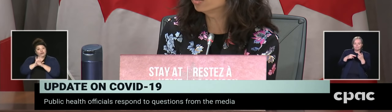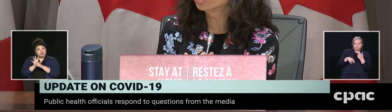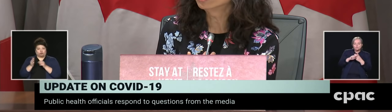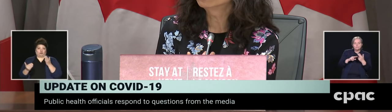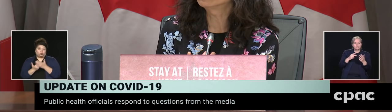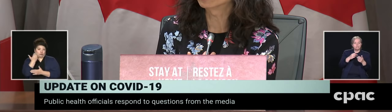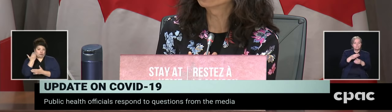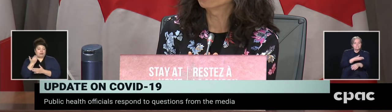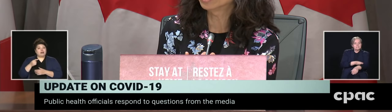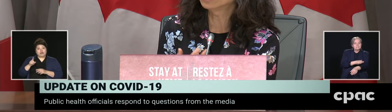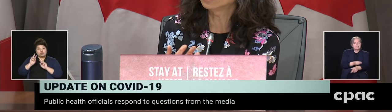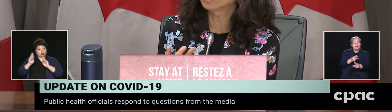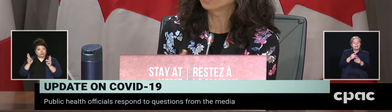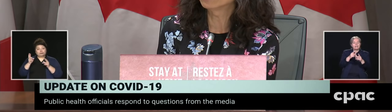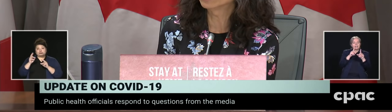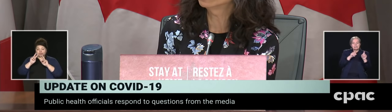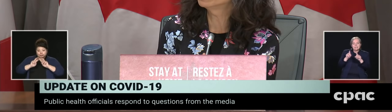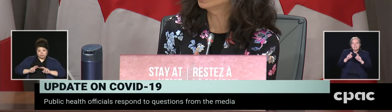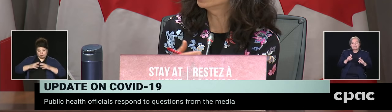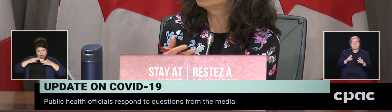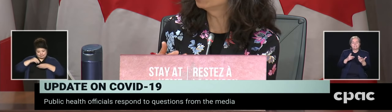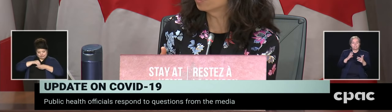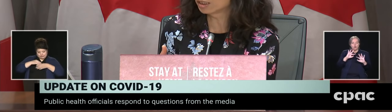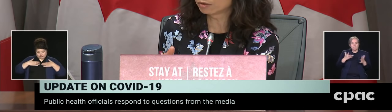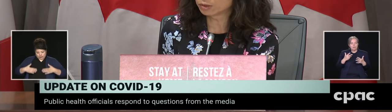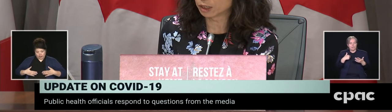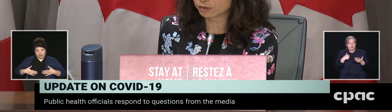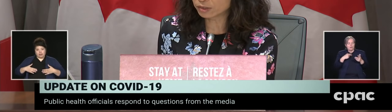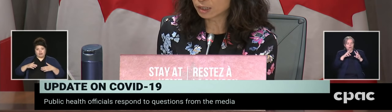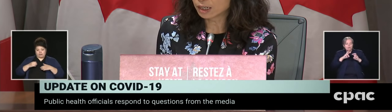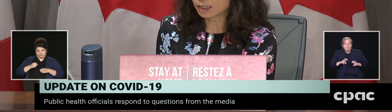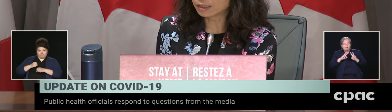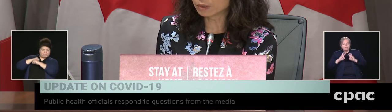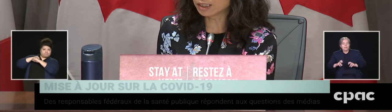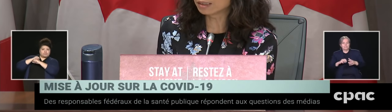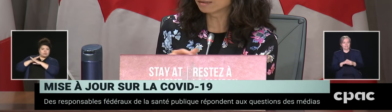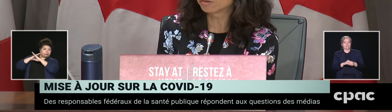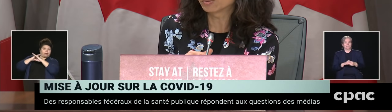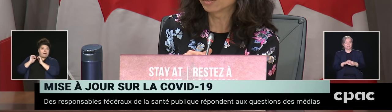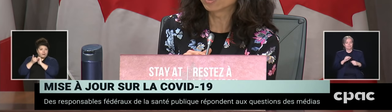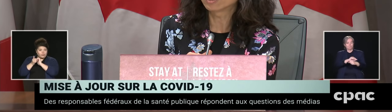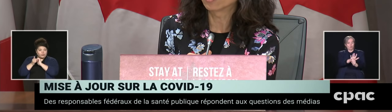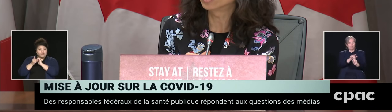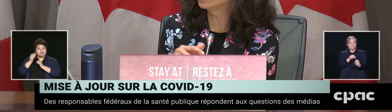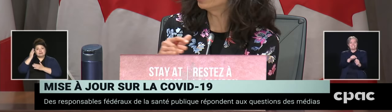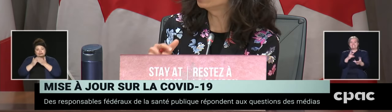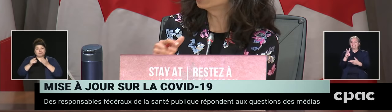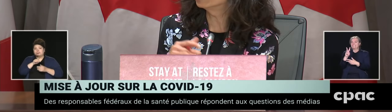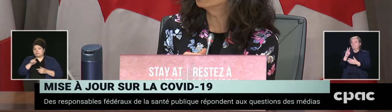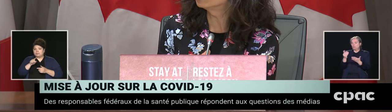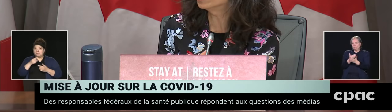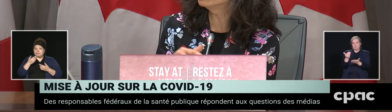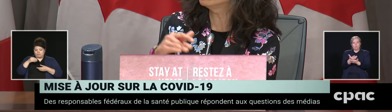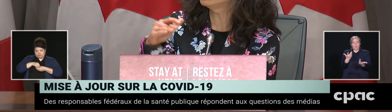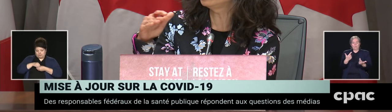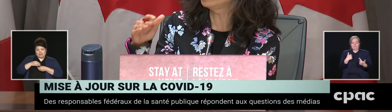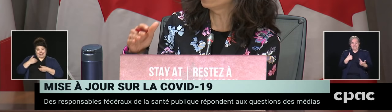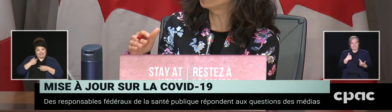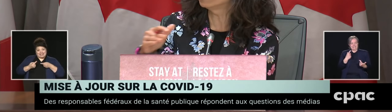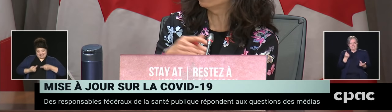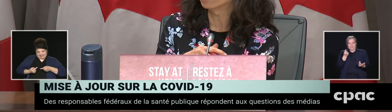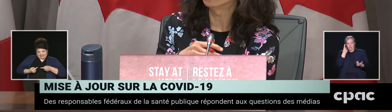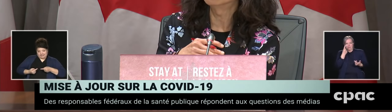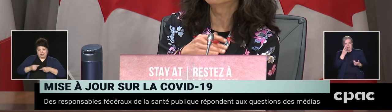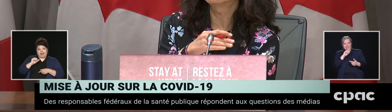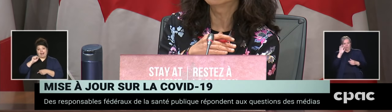very much. We got some idea now about some of the antibody response, and some of these responses are quite delayed. We don't know when the